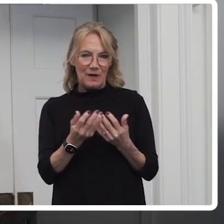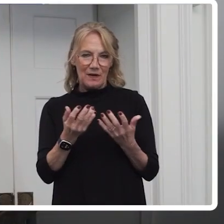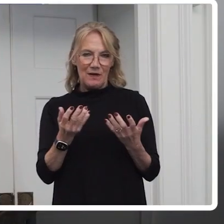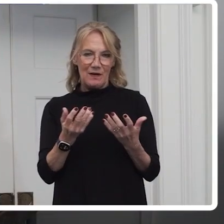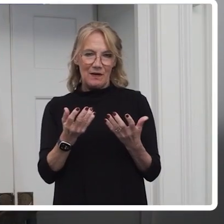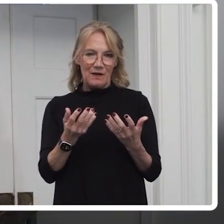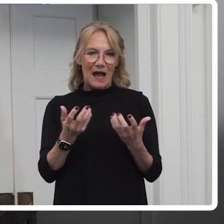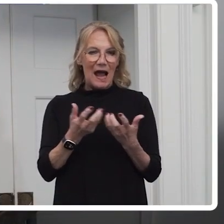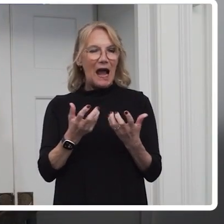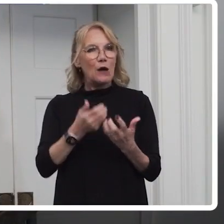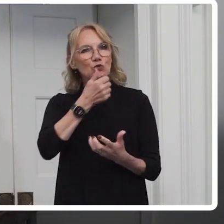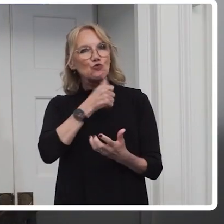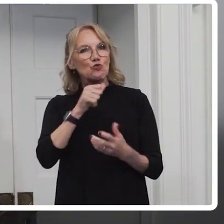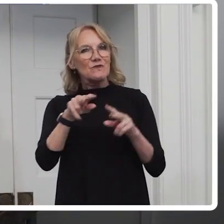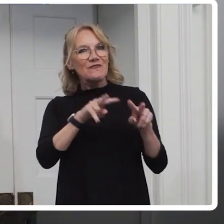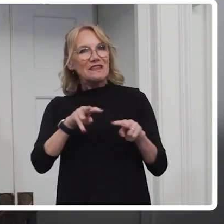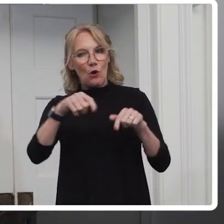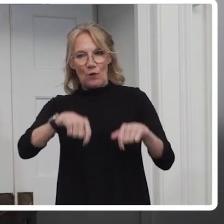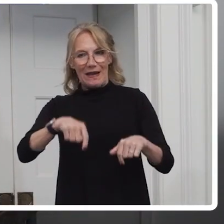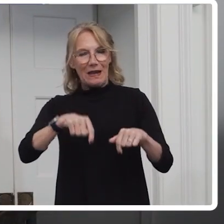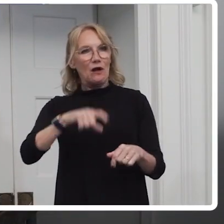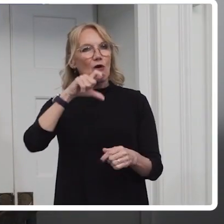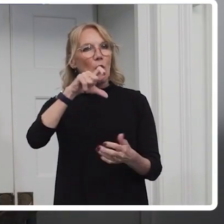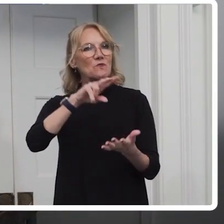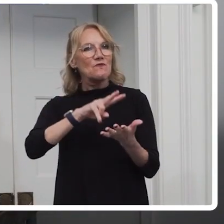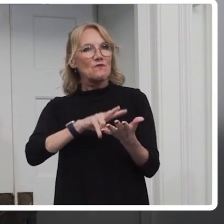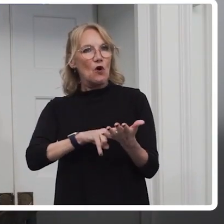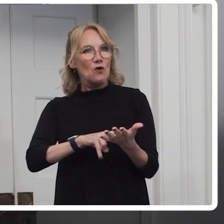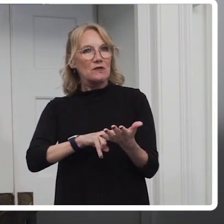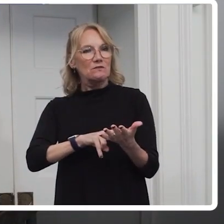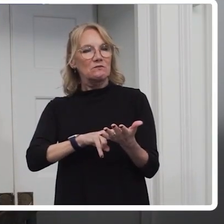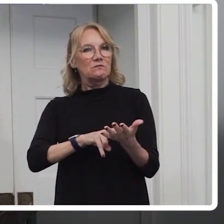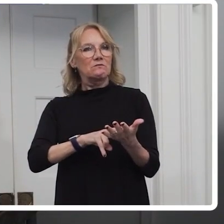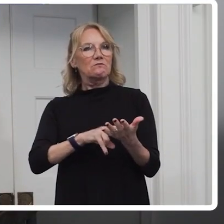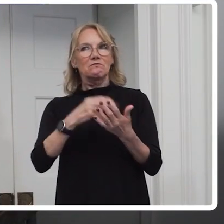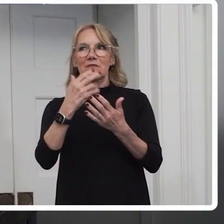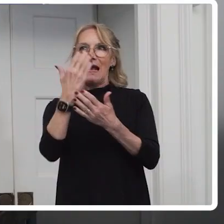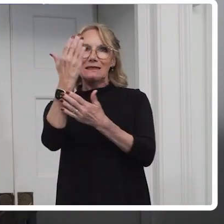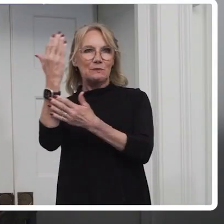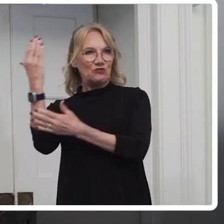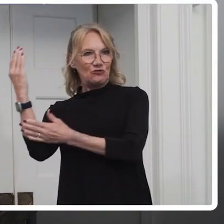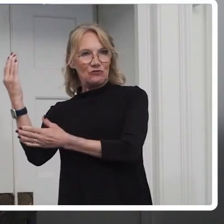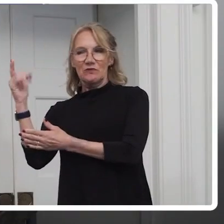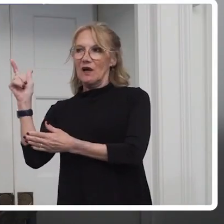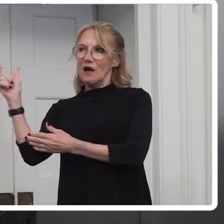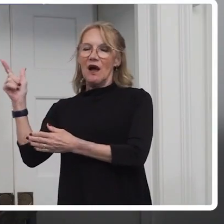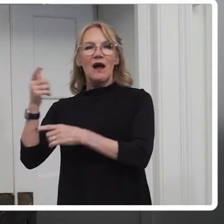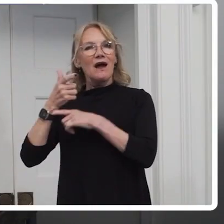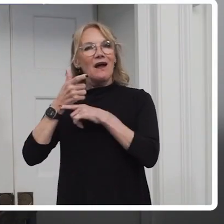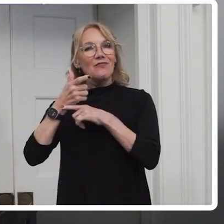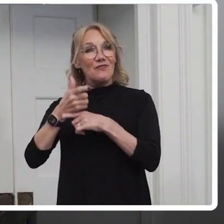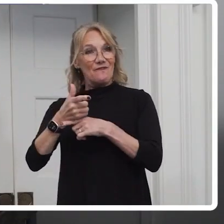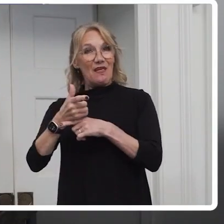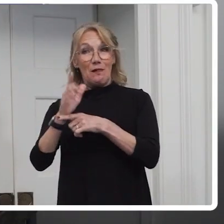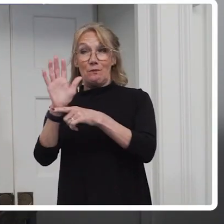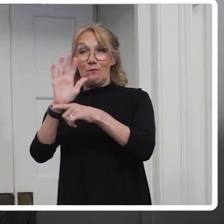how it's displayed in the exhibition here at Compton Verney. So the film is